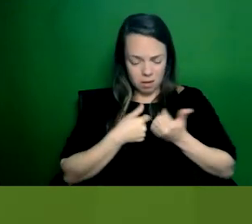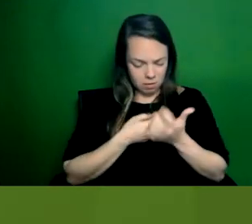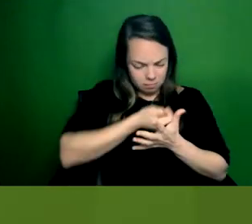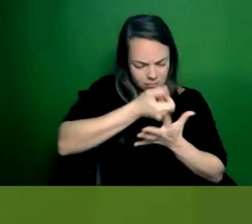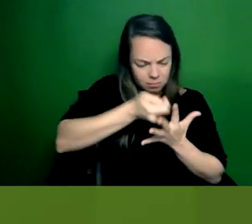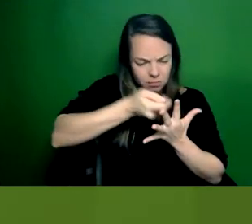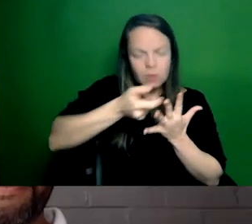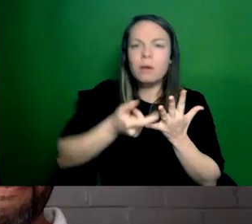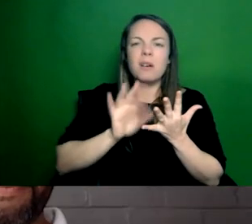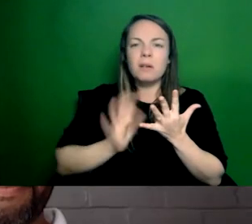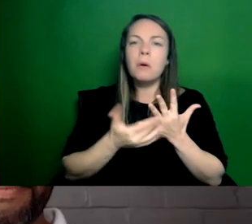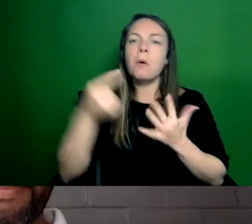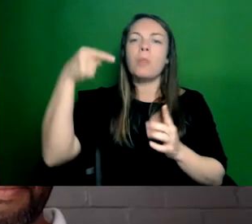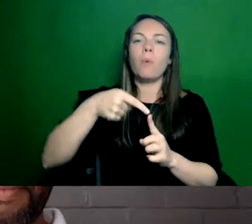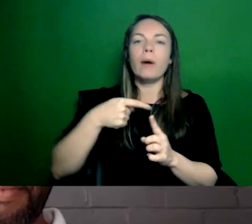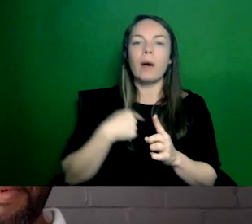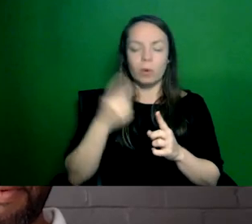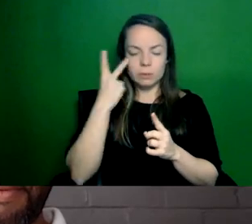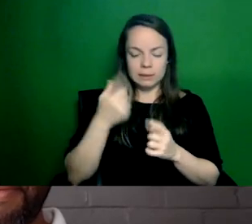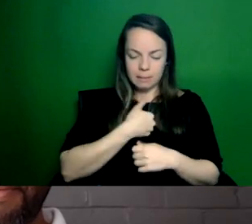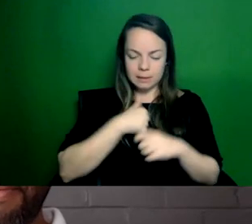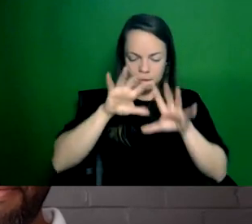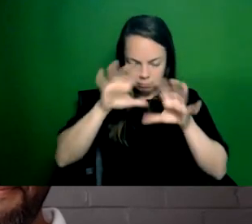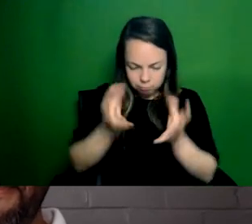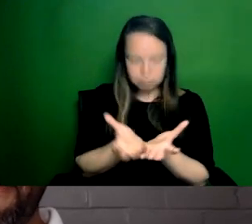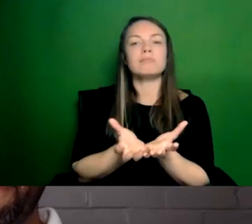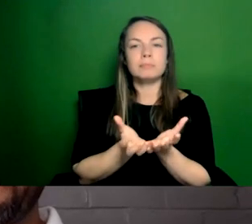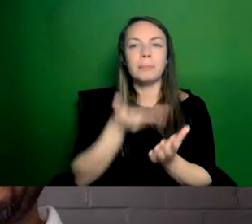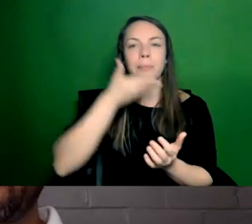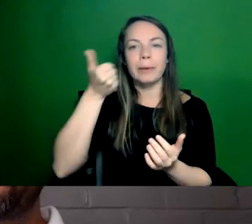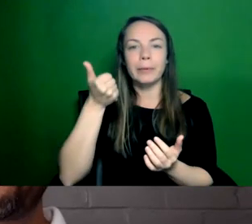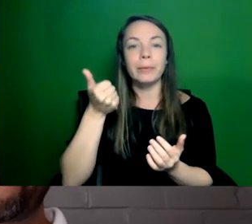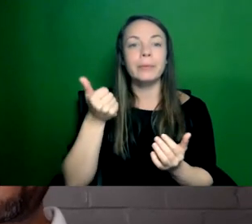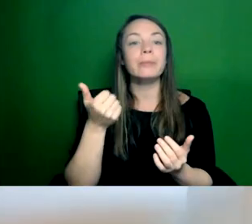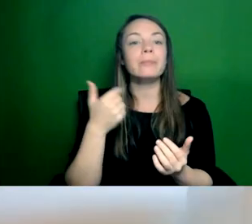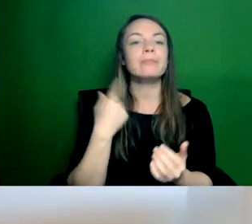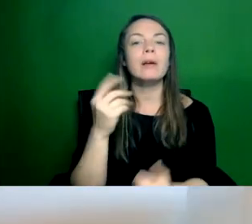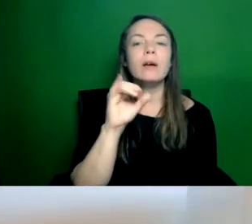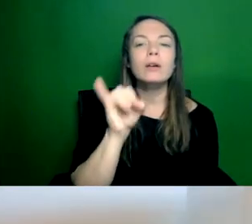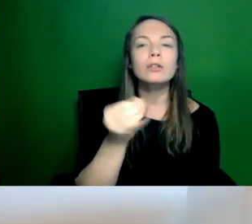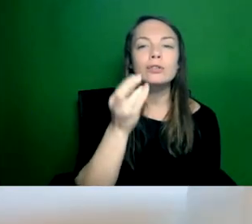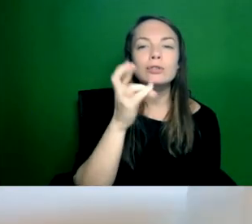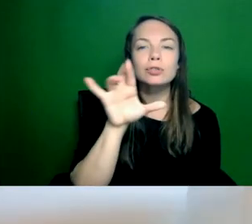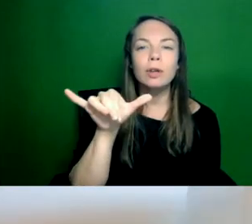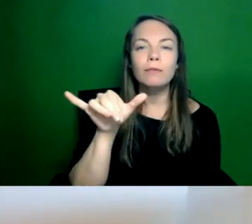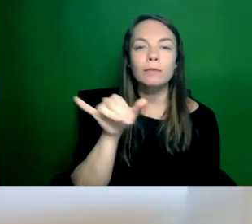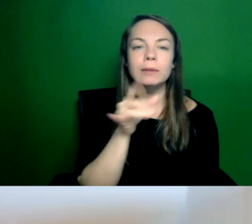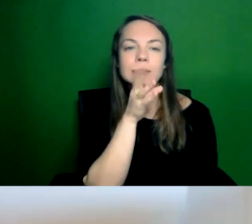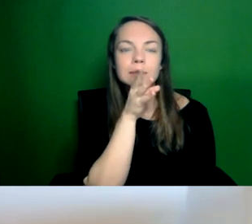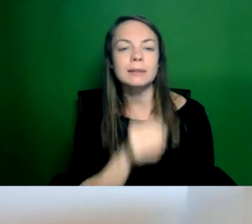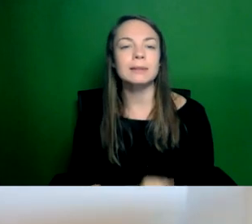more fully. I want to jump off some of what Jesse said there. One of the thoughts, it's, so like when